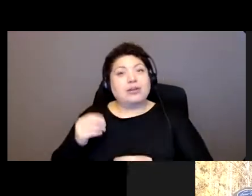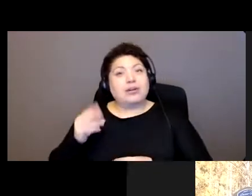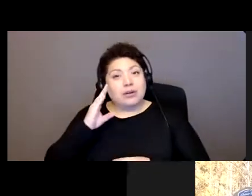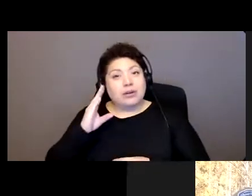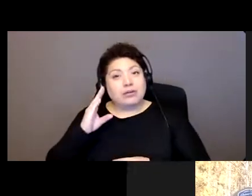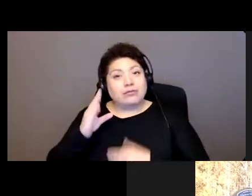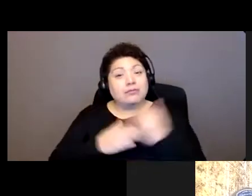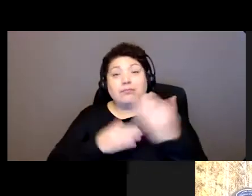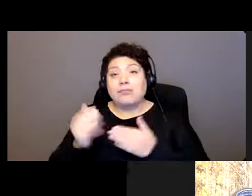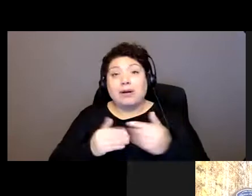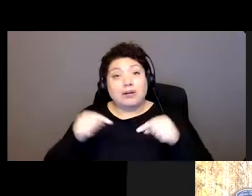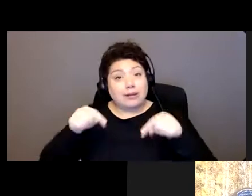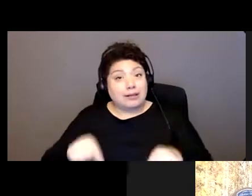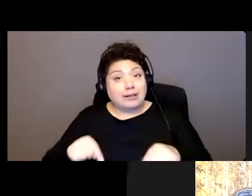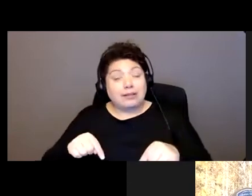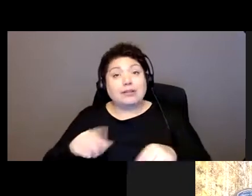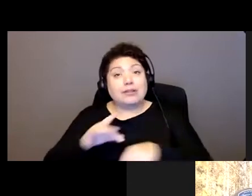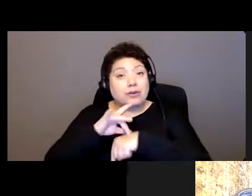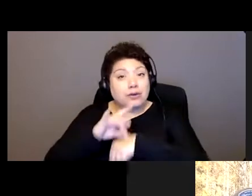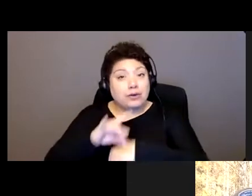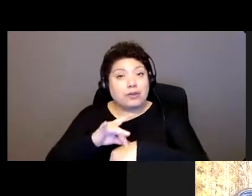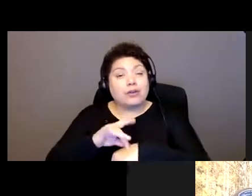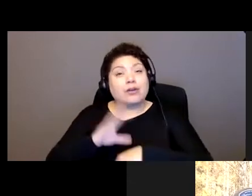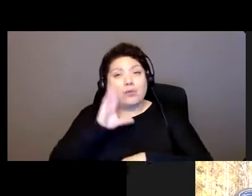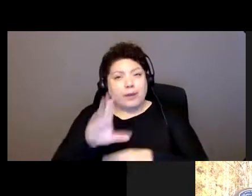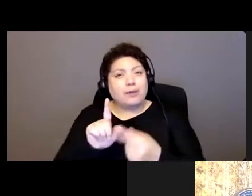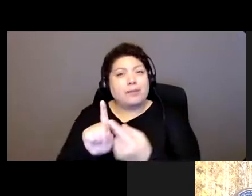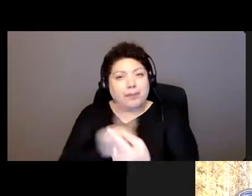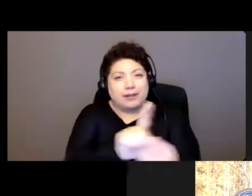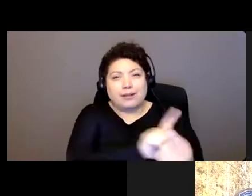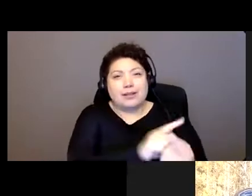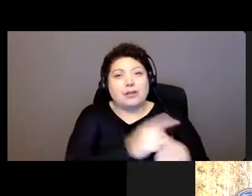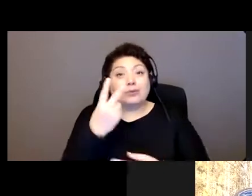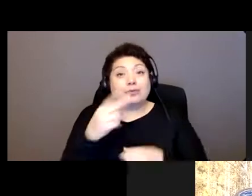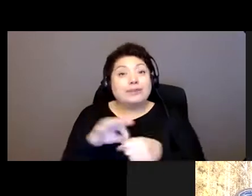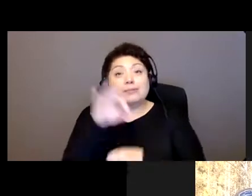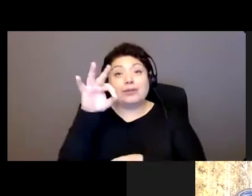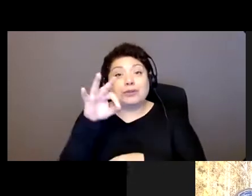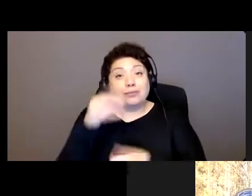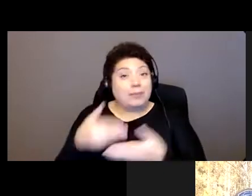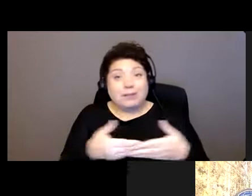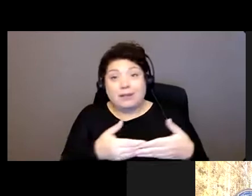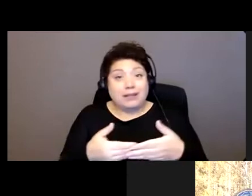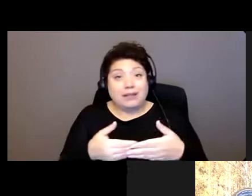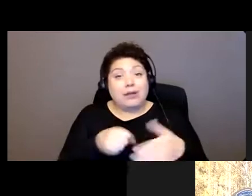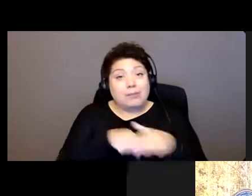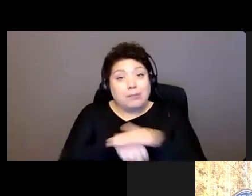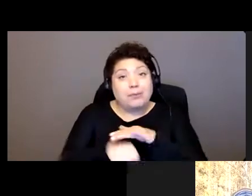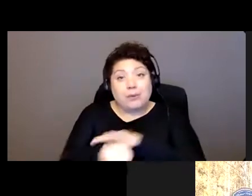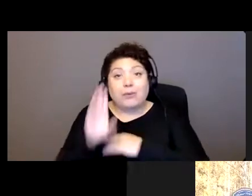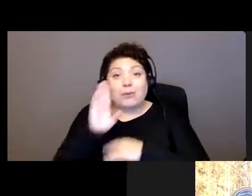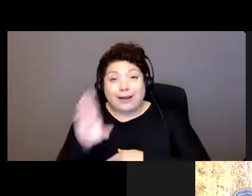I live in this planet, I was going to continue meeting two-spirit babies. And I have, and I've seen